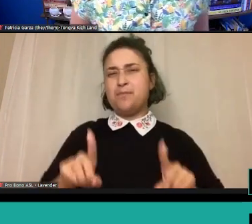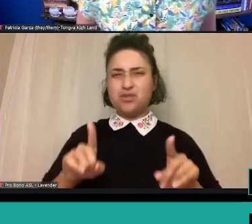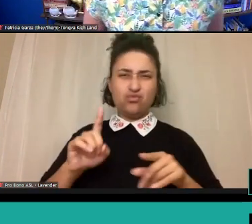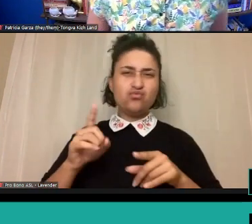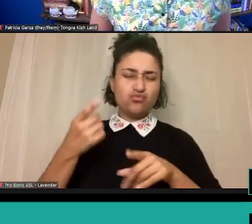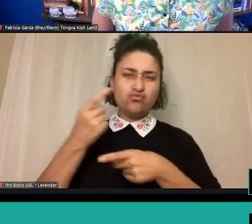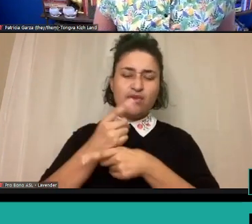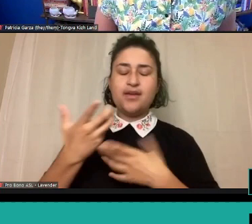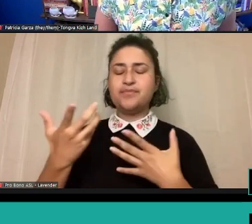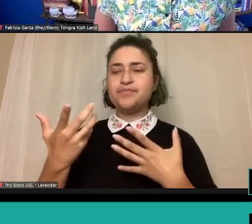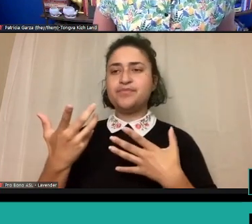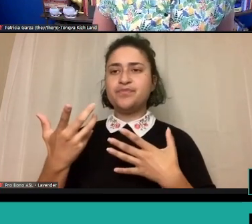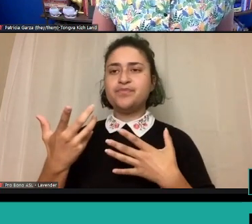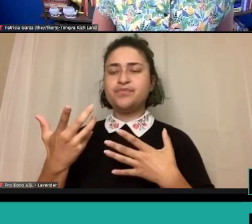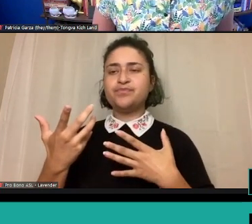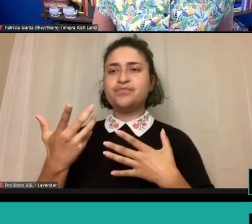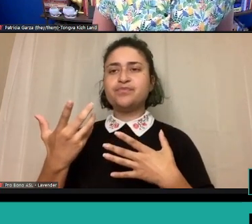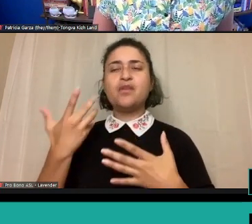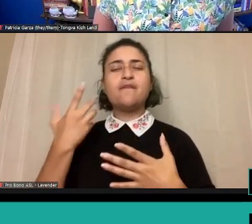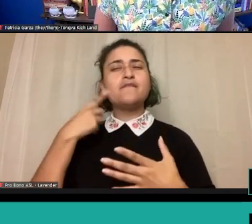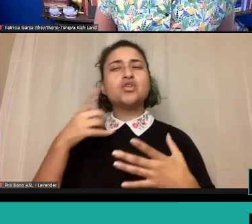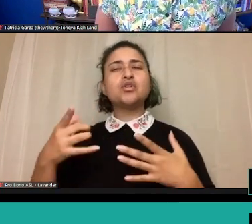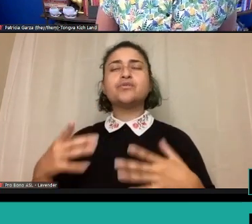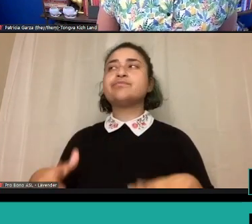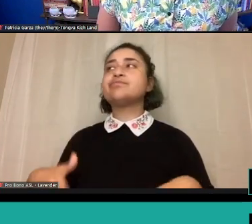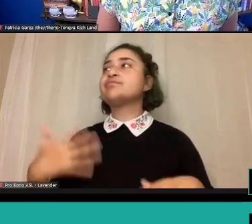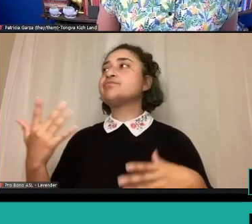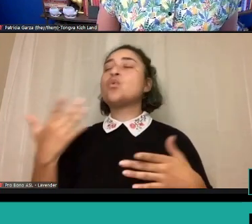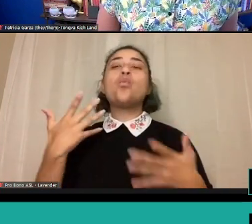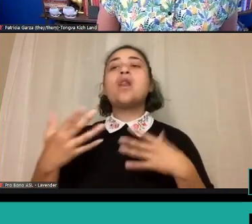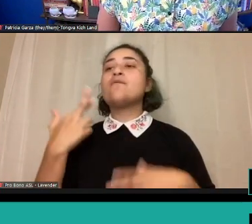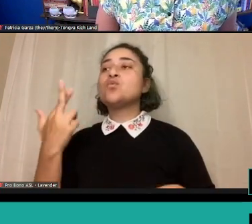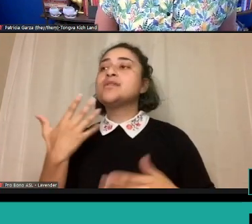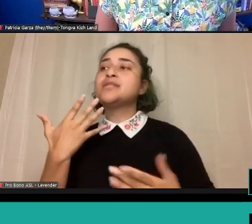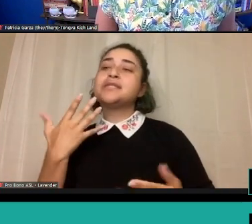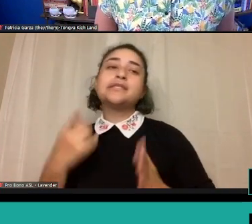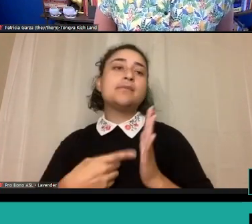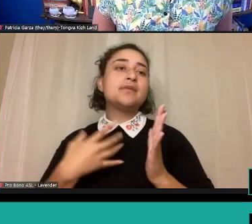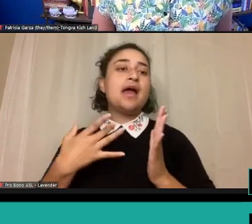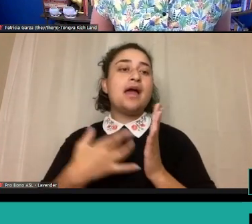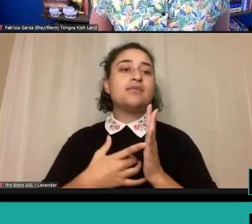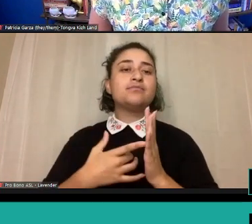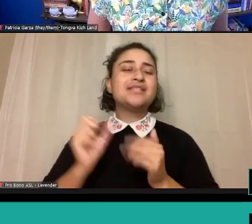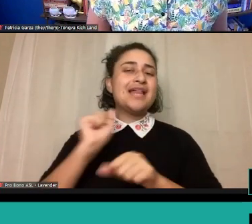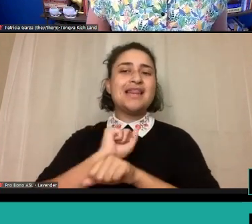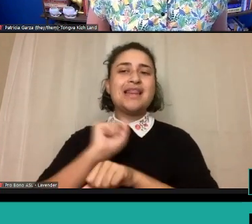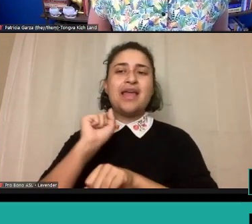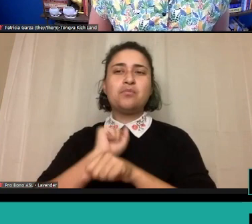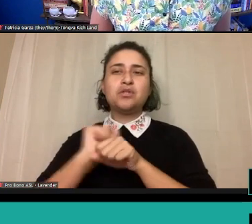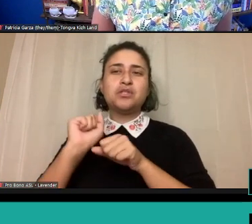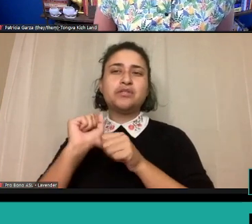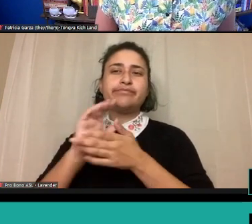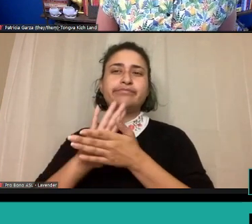Because for whatever reason, sometimes the labor does fall, right,